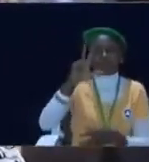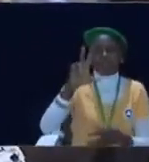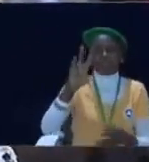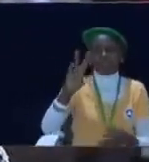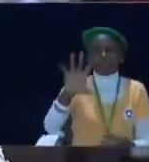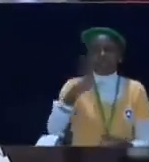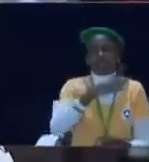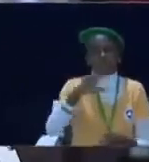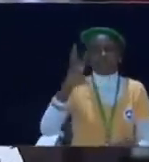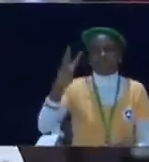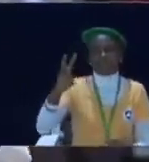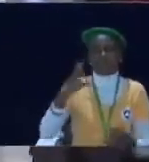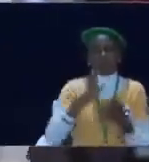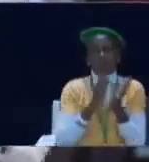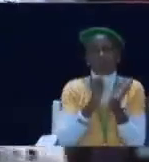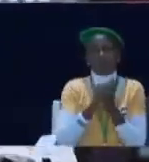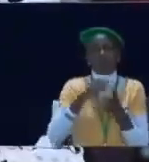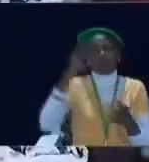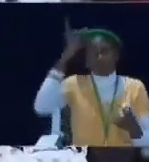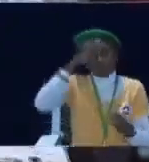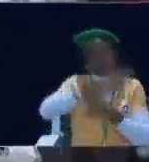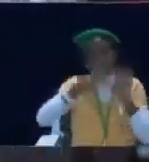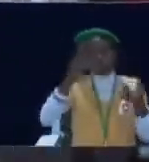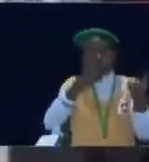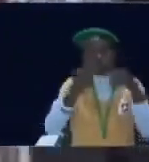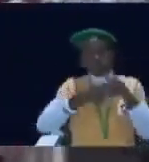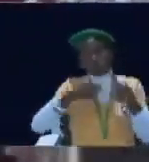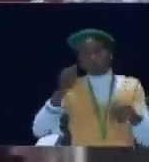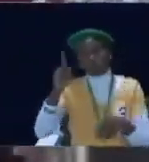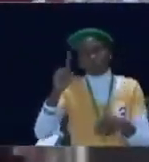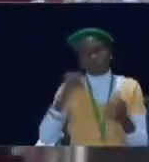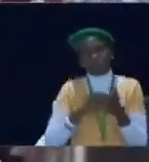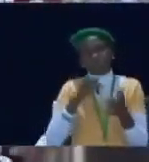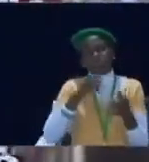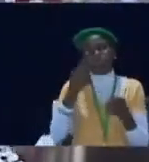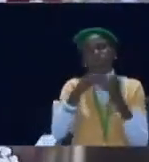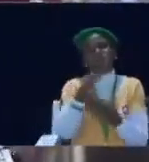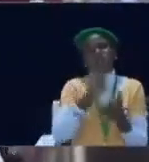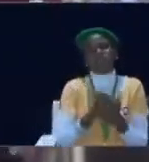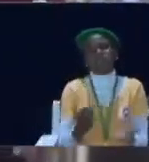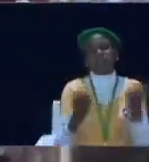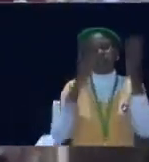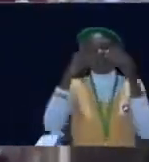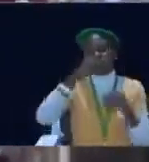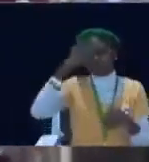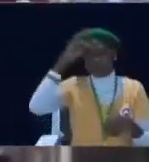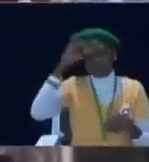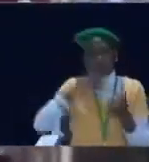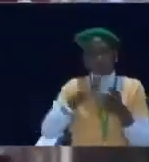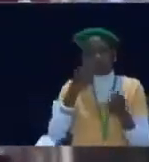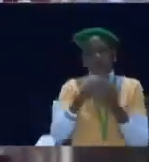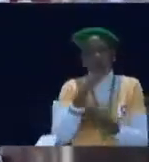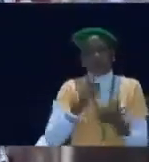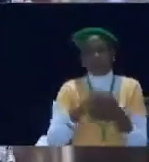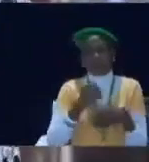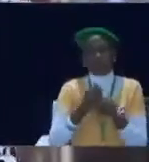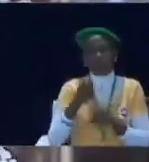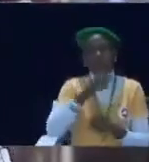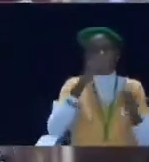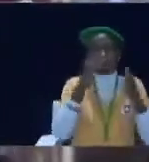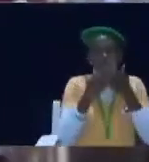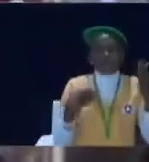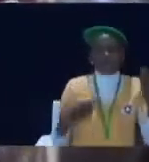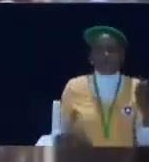6, the Bible says promotion doesn't come from anywhere. It's only God that can lift up a man. It's only God that can make you a